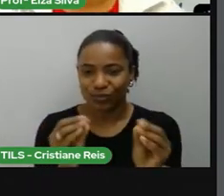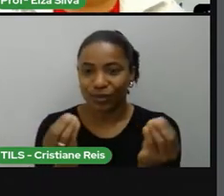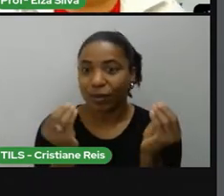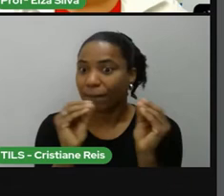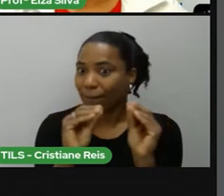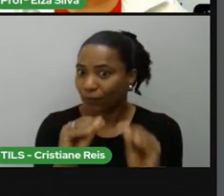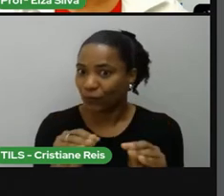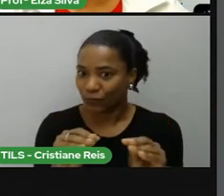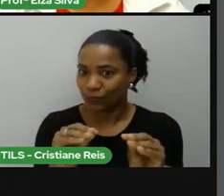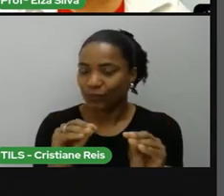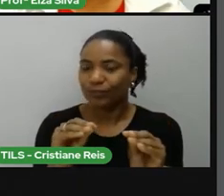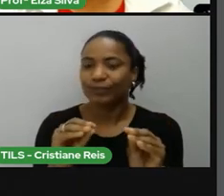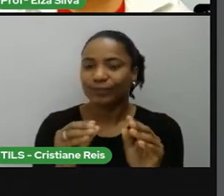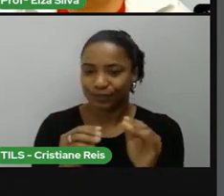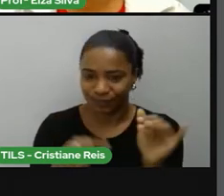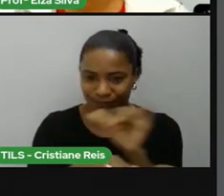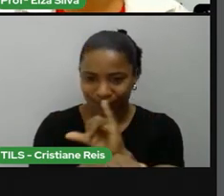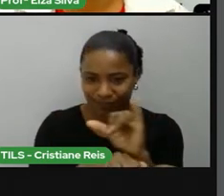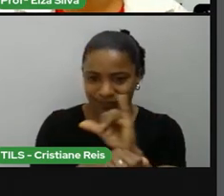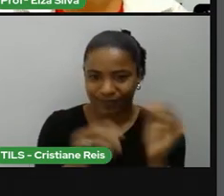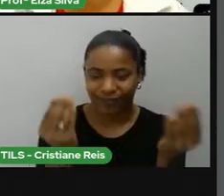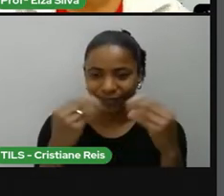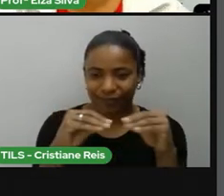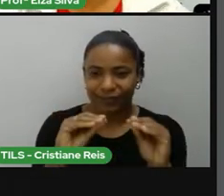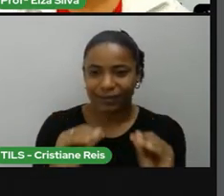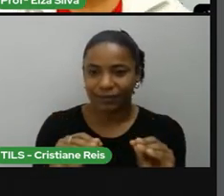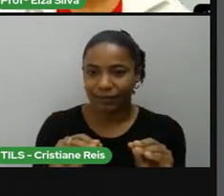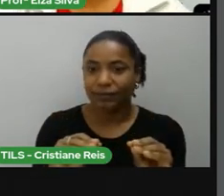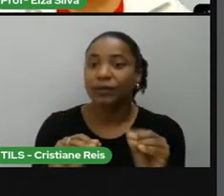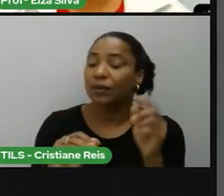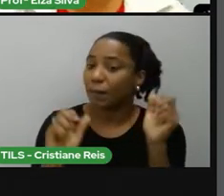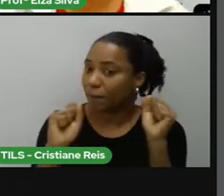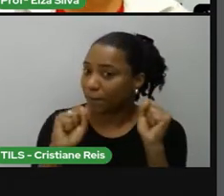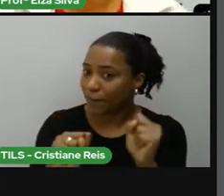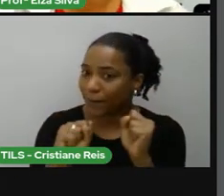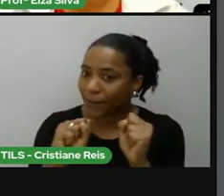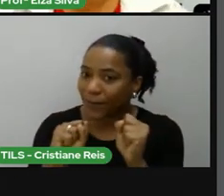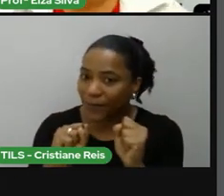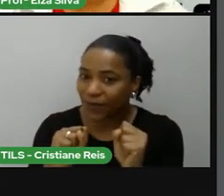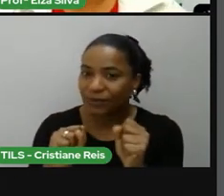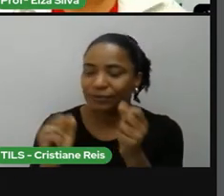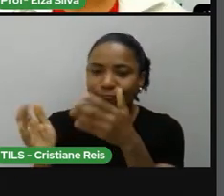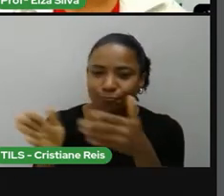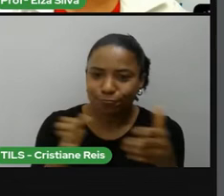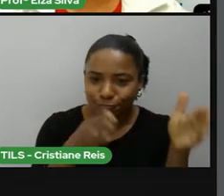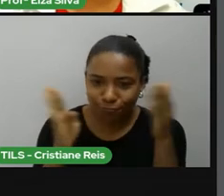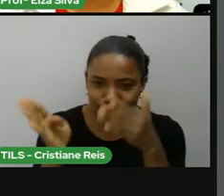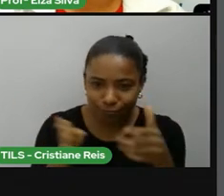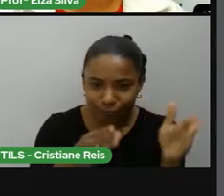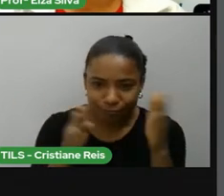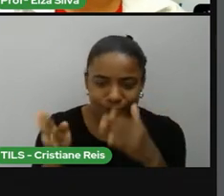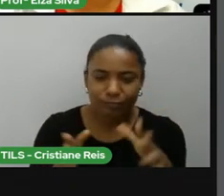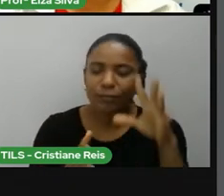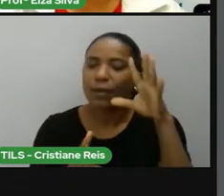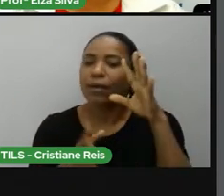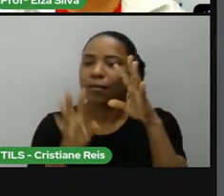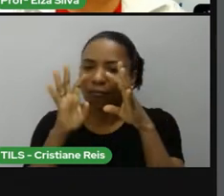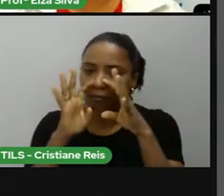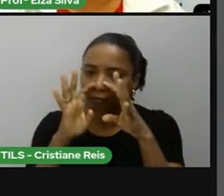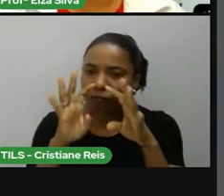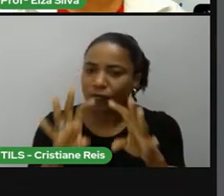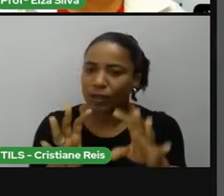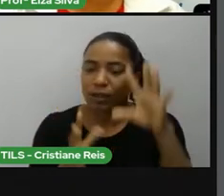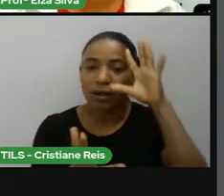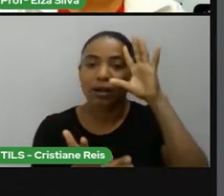para que vocês possam acessar novamente e assisti-lo e tentar entender a partir